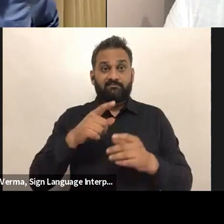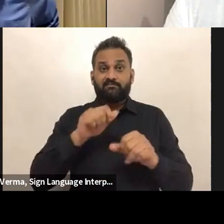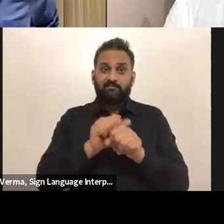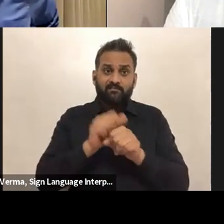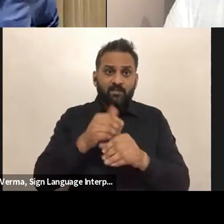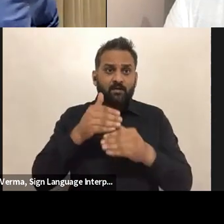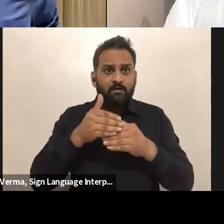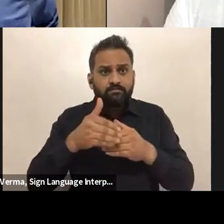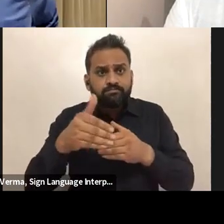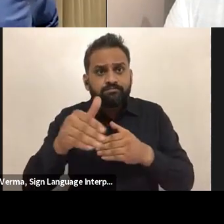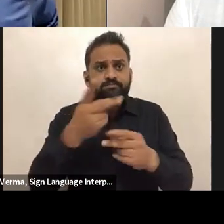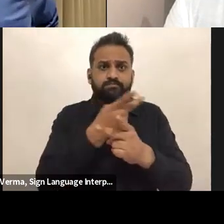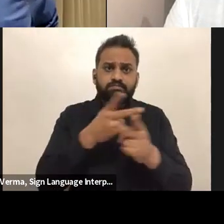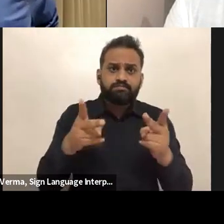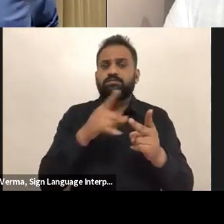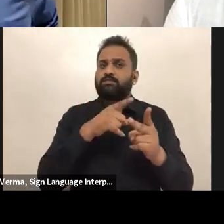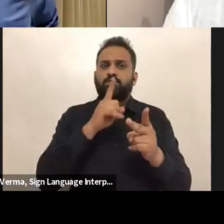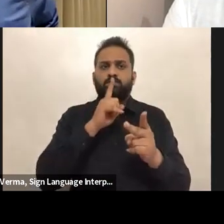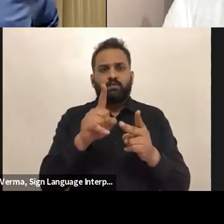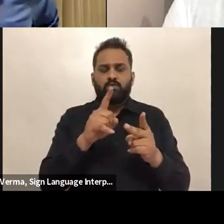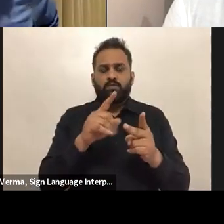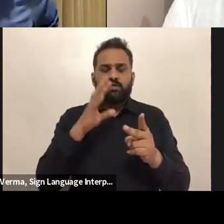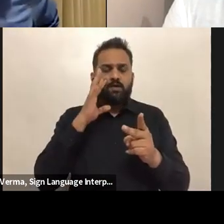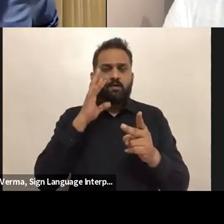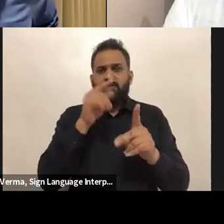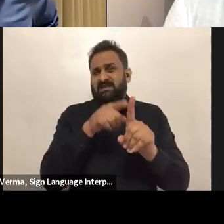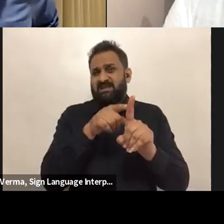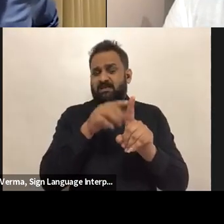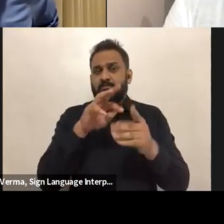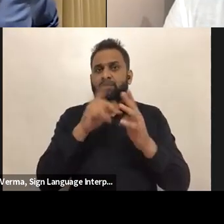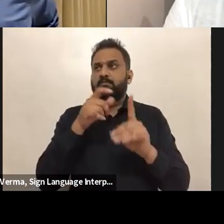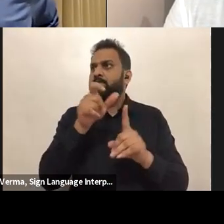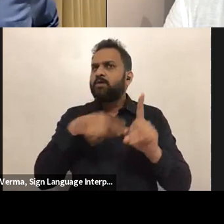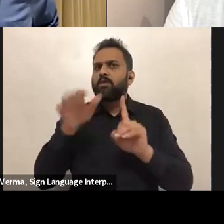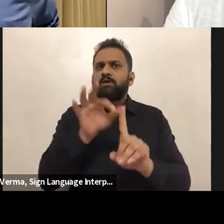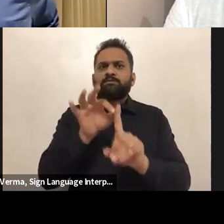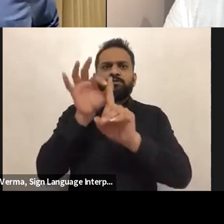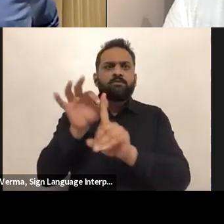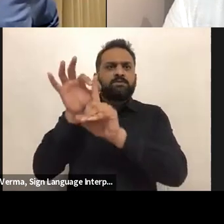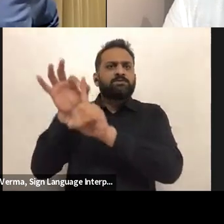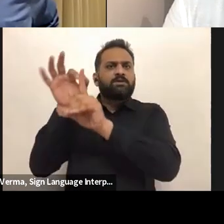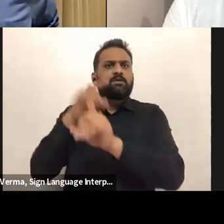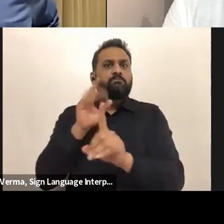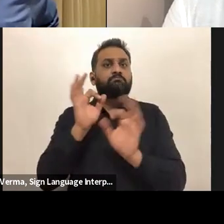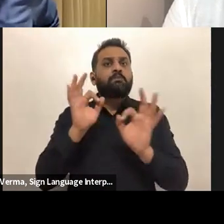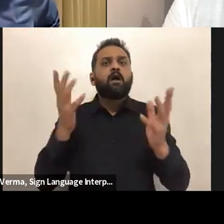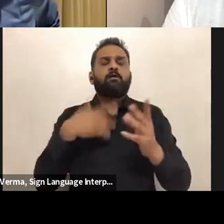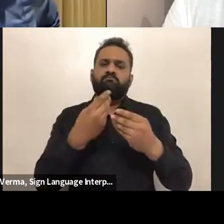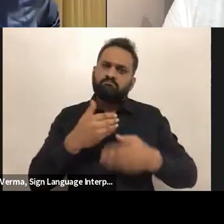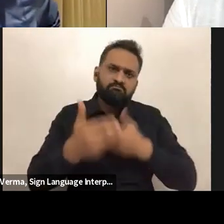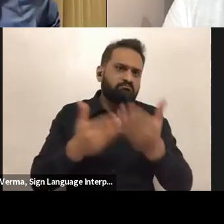identities, it's very imperative to address our privileges as we move through it.